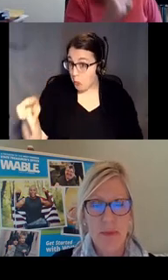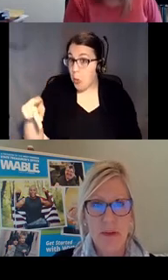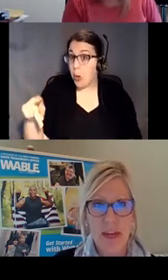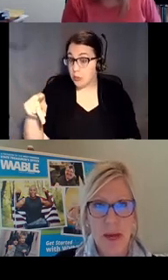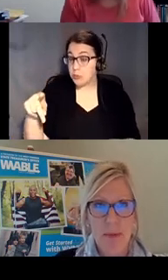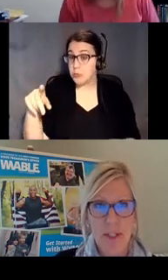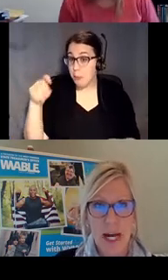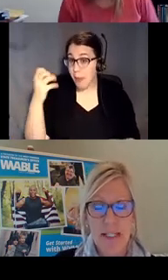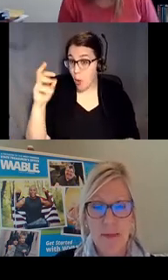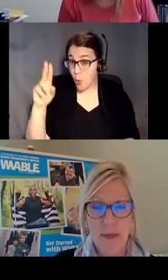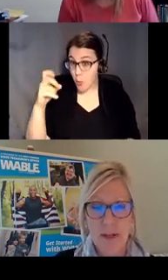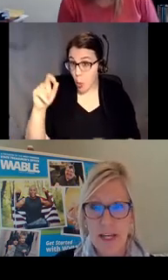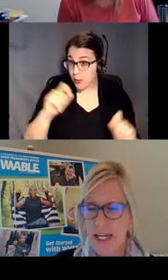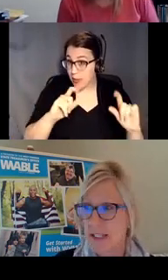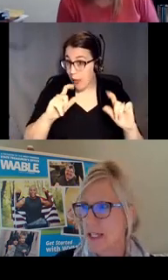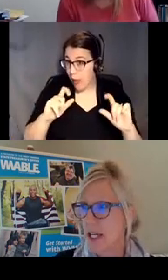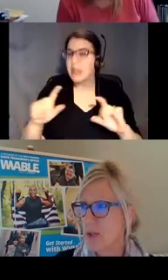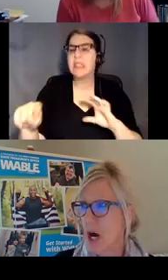to